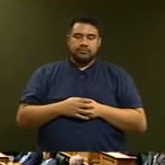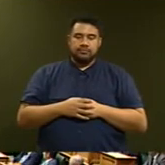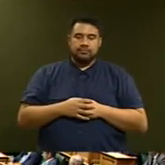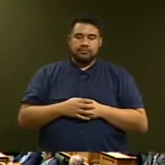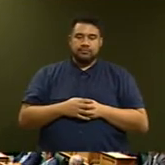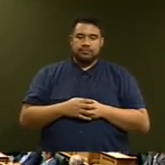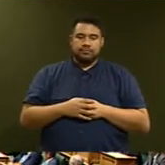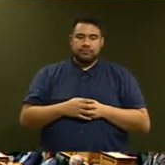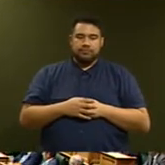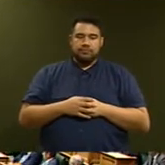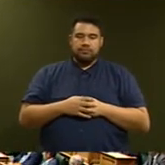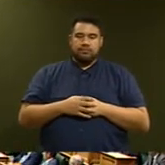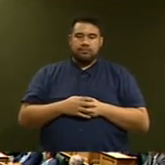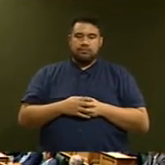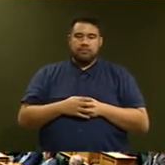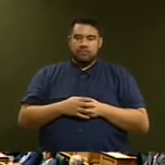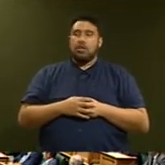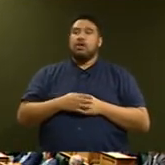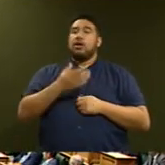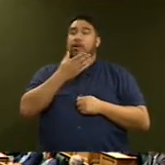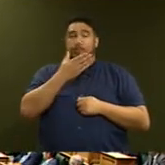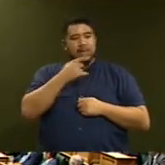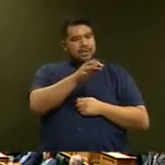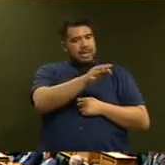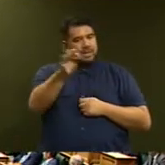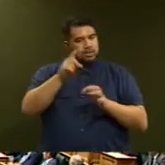Yeah, the question will be asked again.